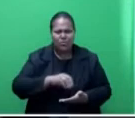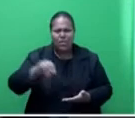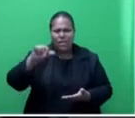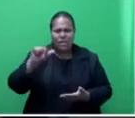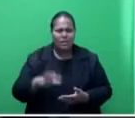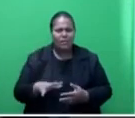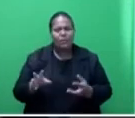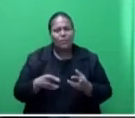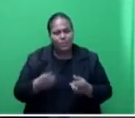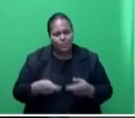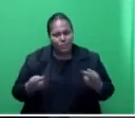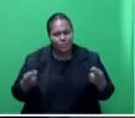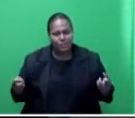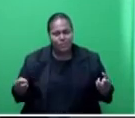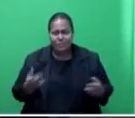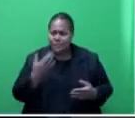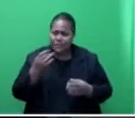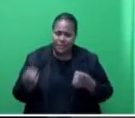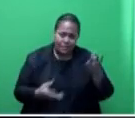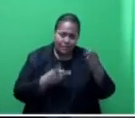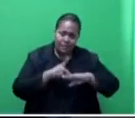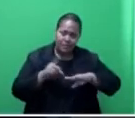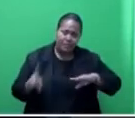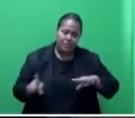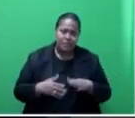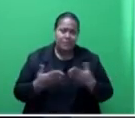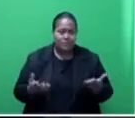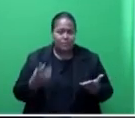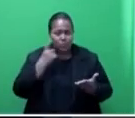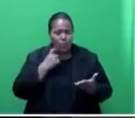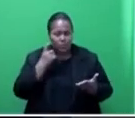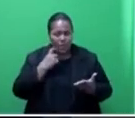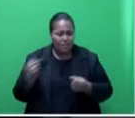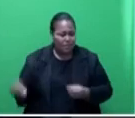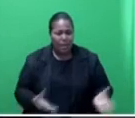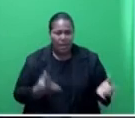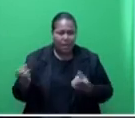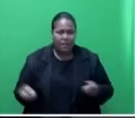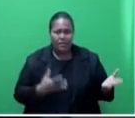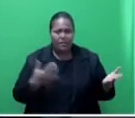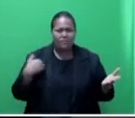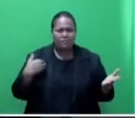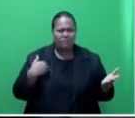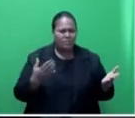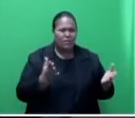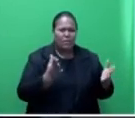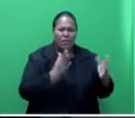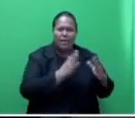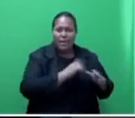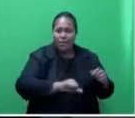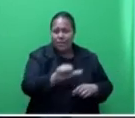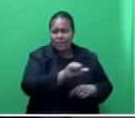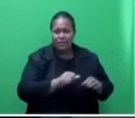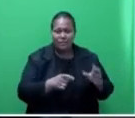Minister inform Parliament on the status of reinstating water supply to affected areas during the course of Tropical